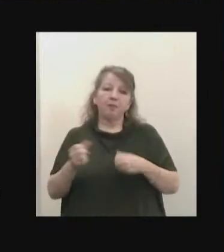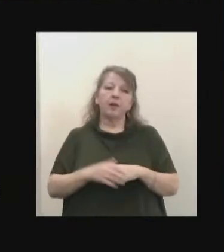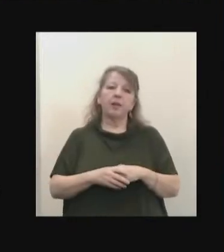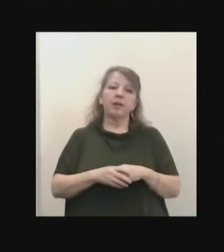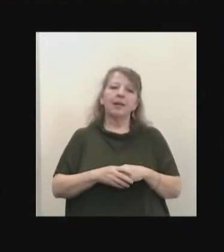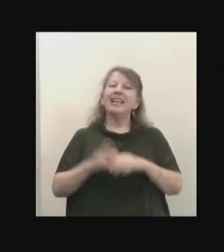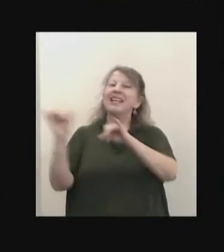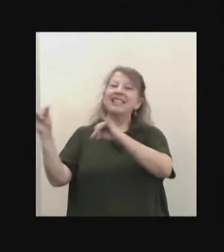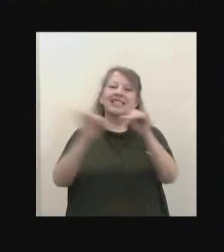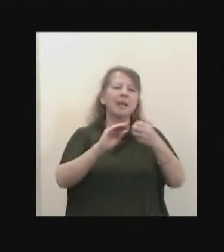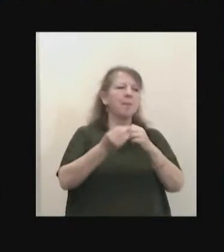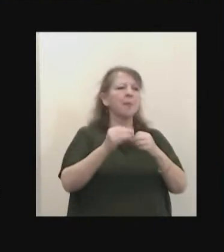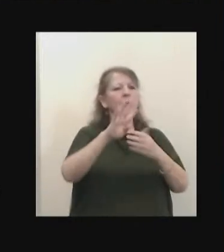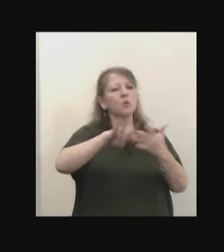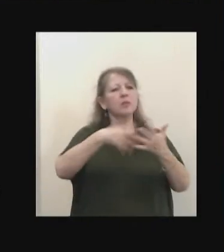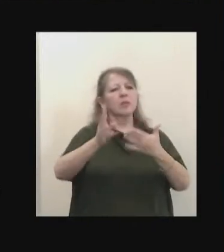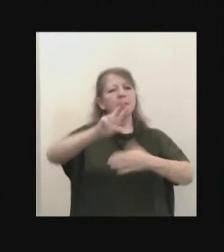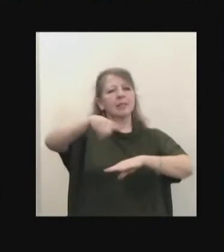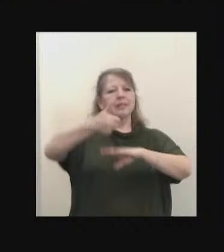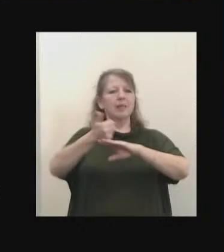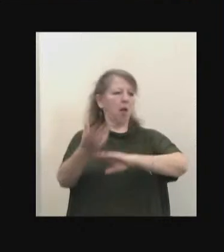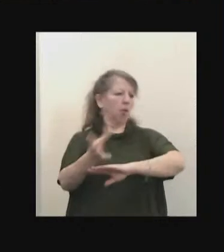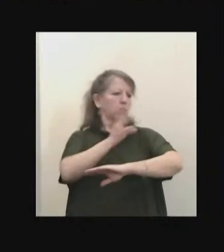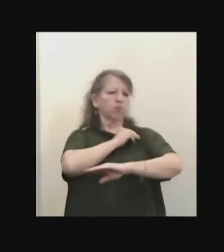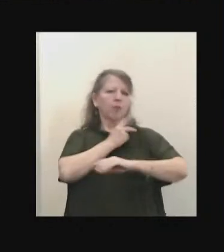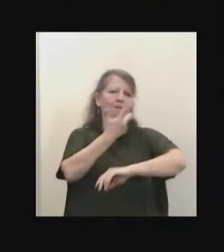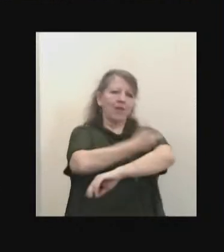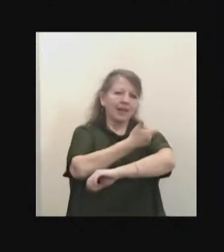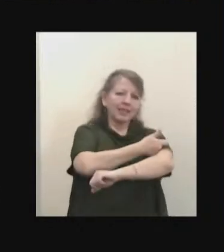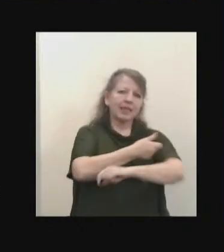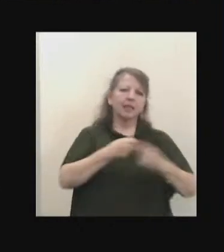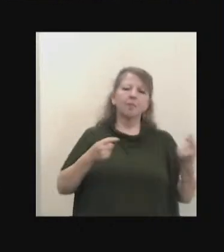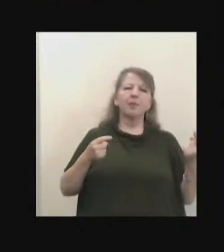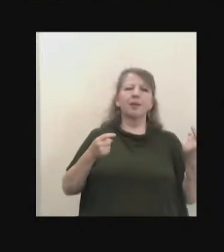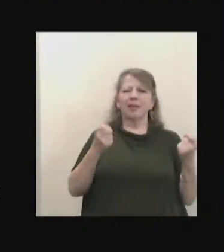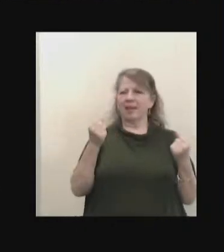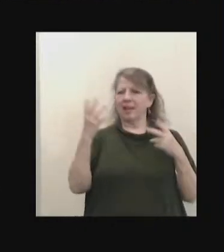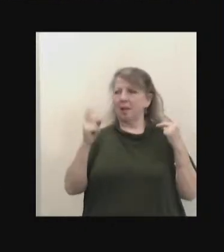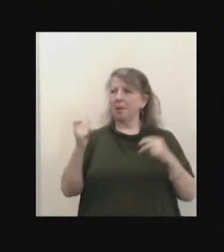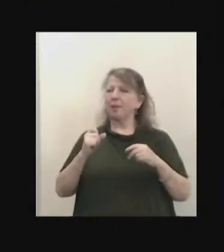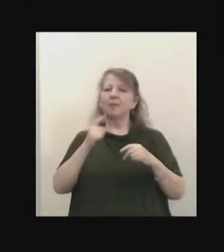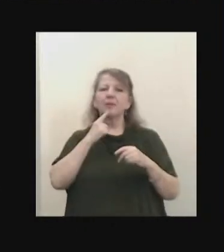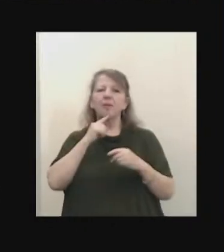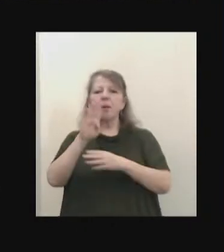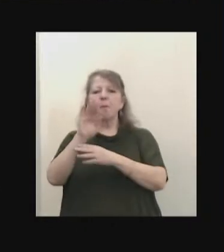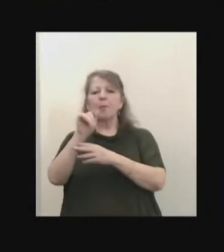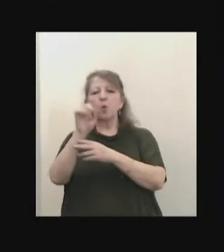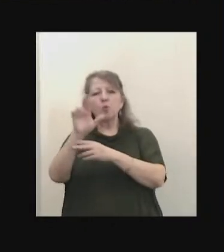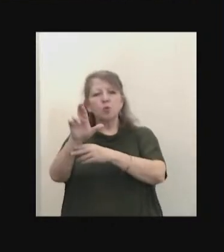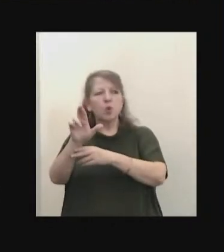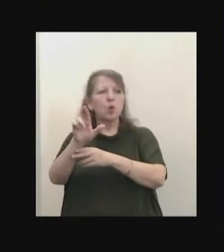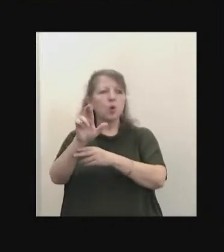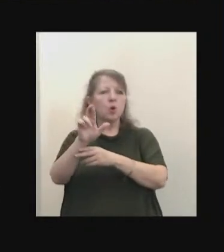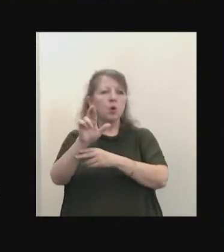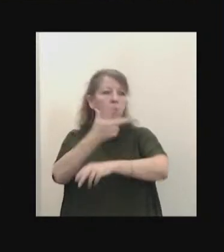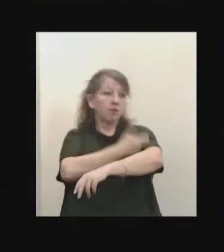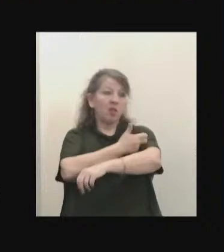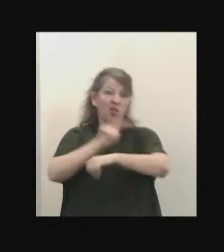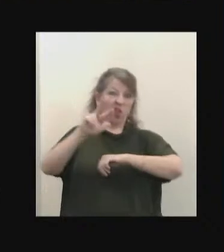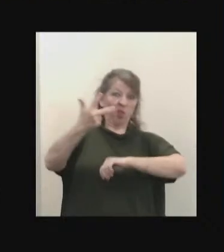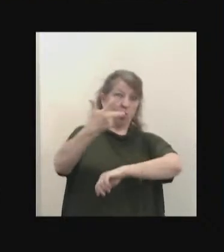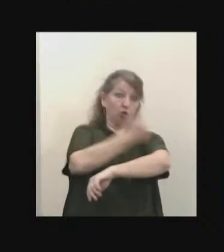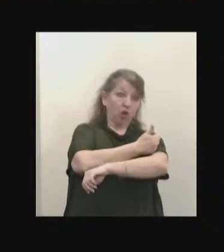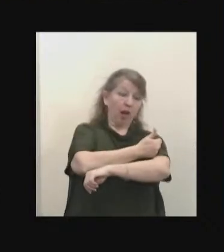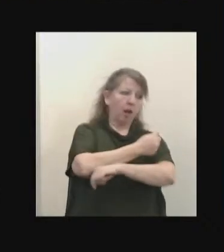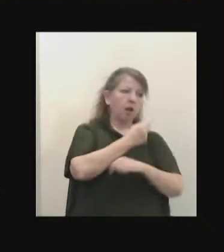of people are wondering, and I've heard in the last couple days, a lot of the booster shots that were available in other locations are running out. We have the